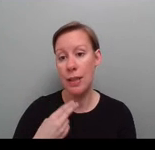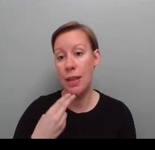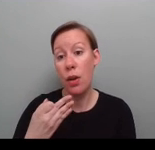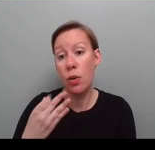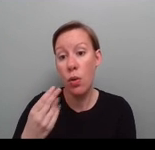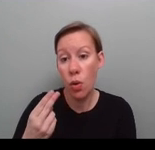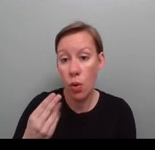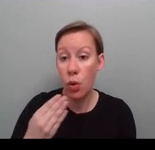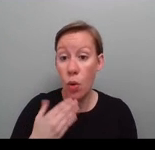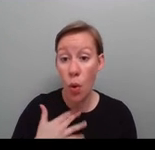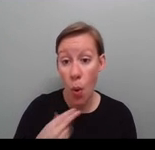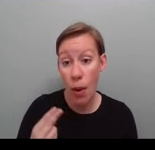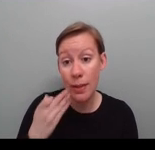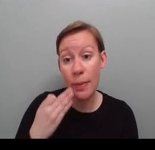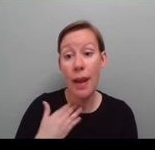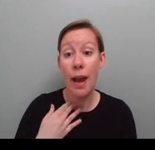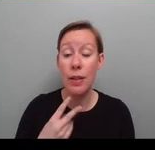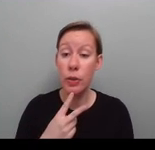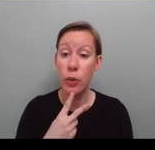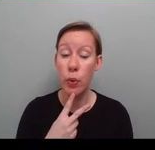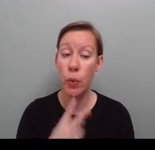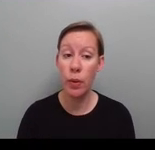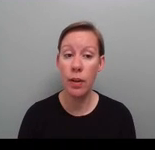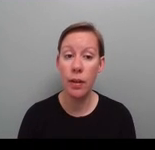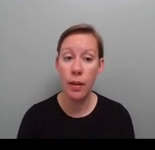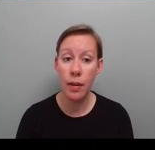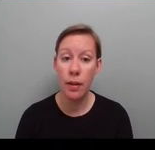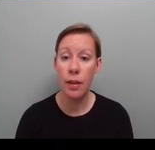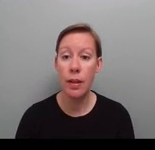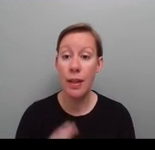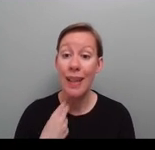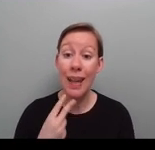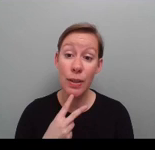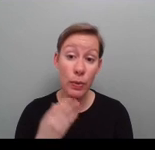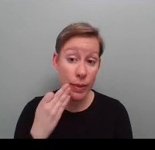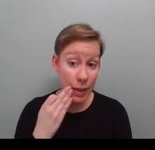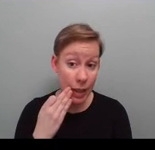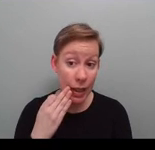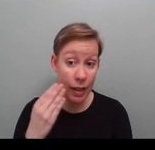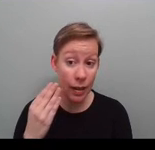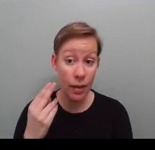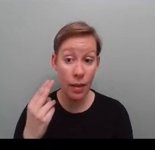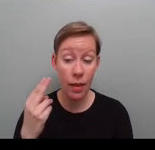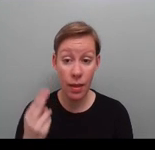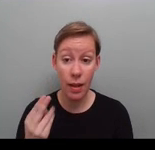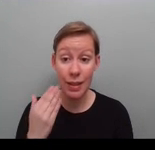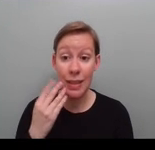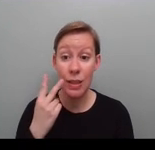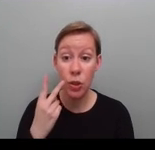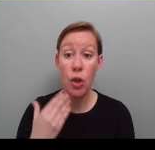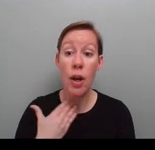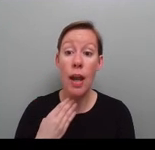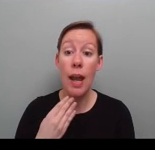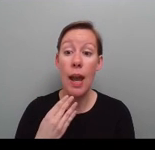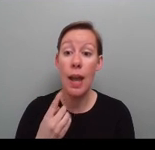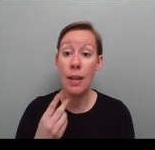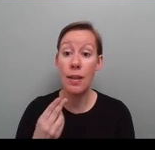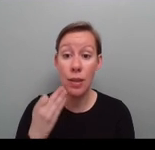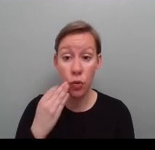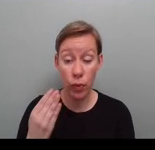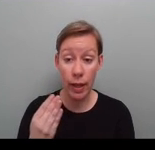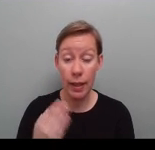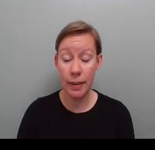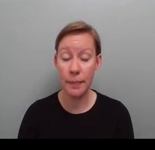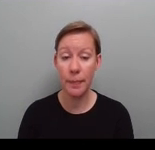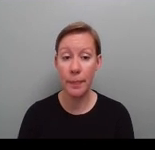you that might distract yourself or your classmates in the session? Can you see the teacher? Can you see the screen? Making sure